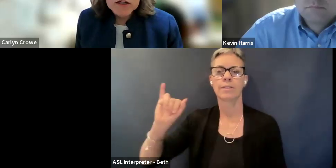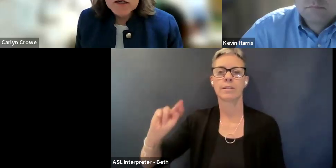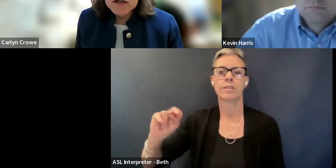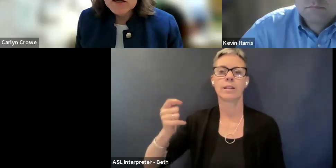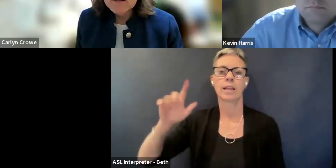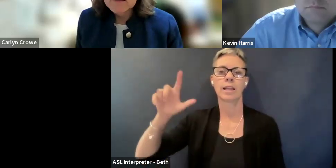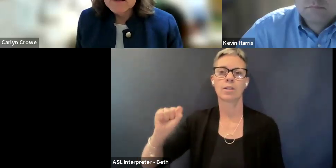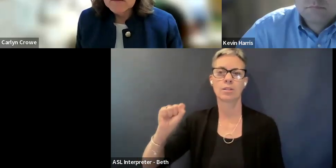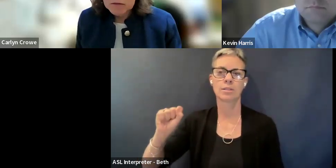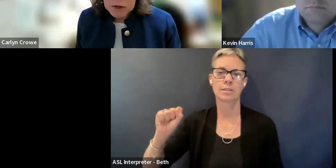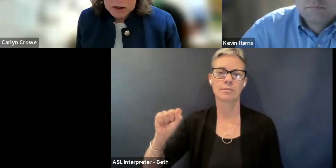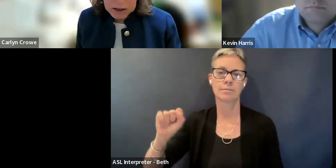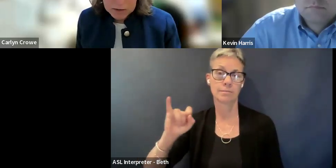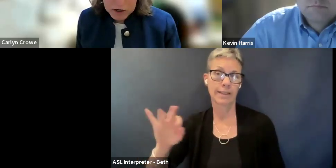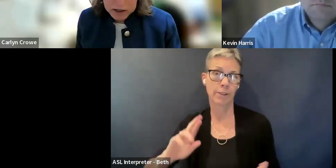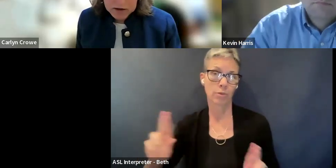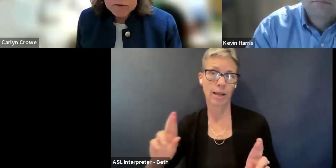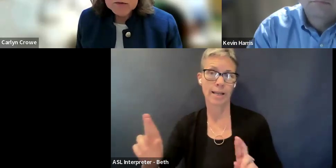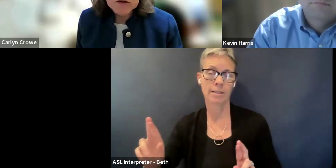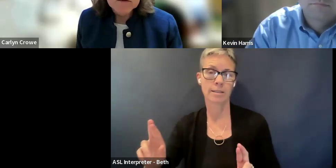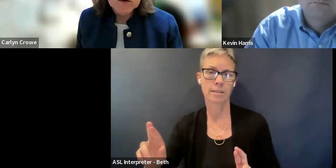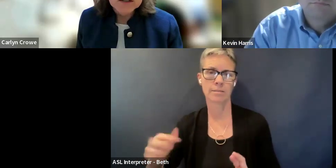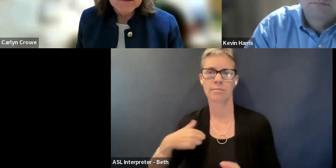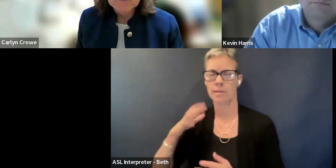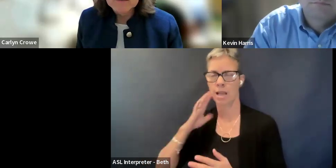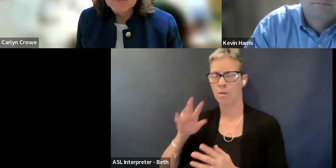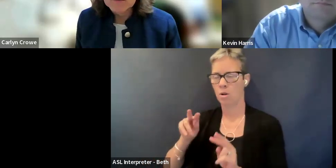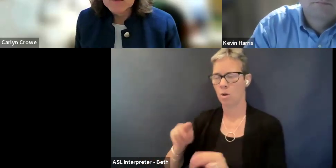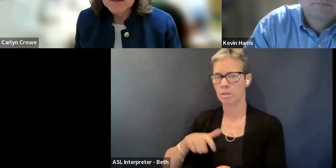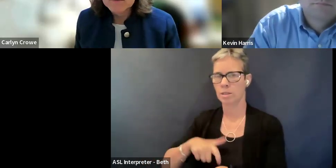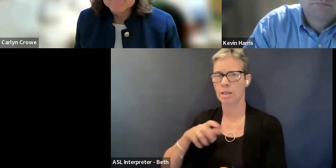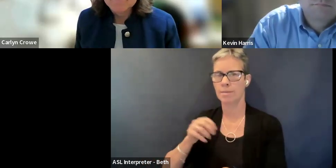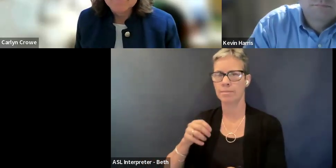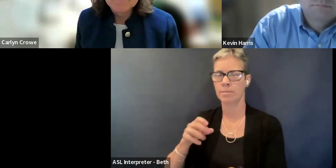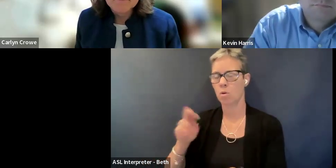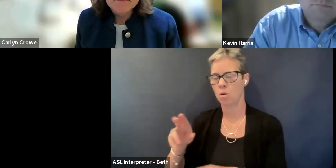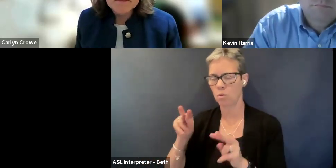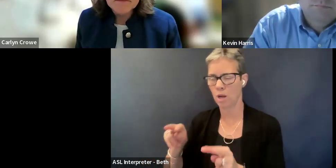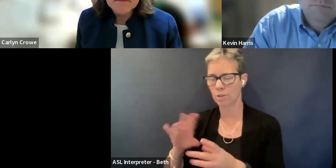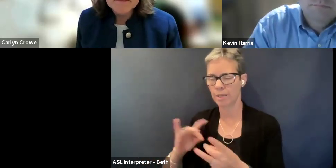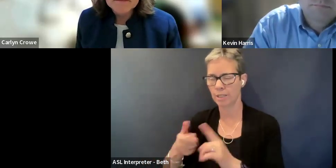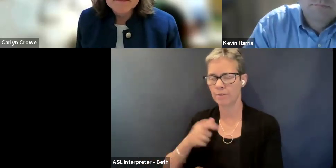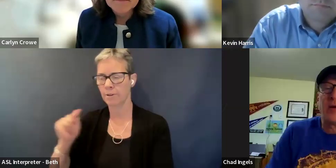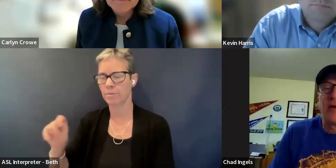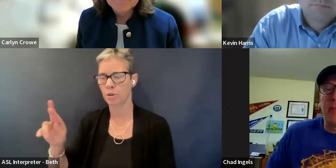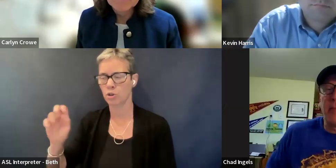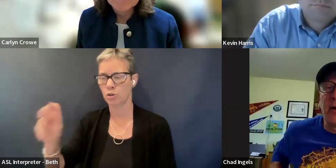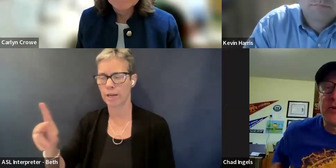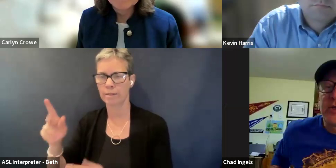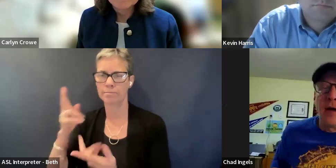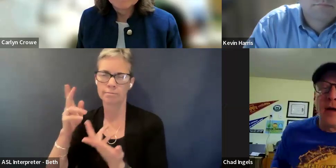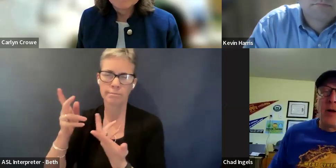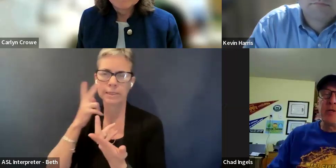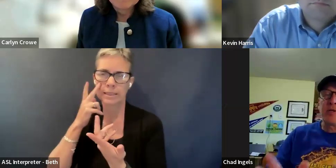if you're ready, and I'll keep track here of Representative Turek and see if he's able to join us. Well, thank you very